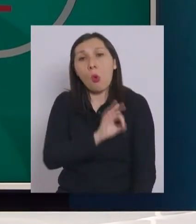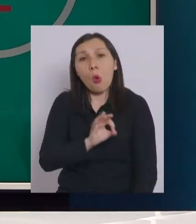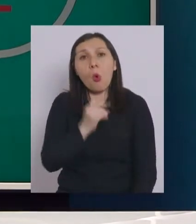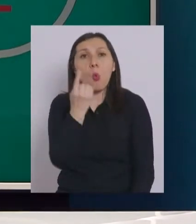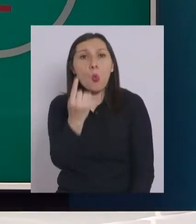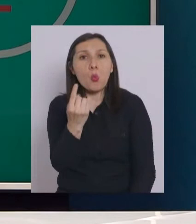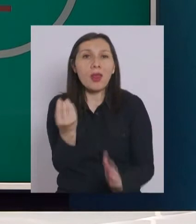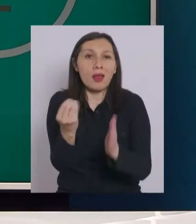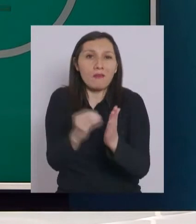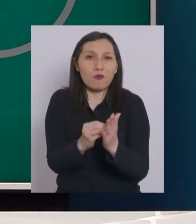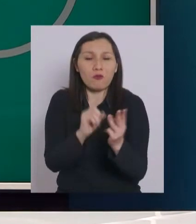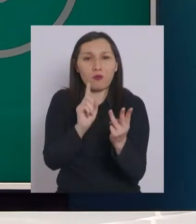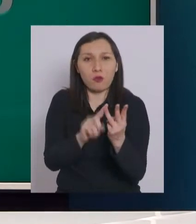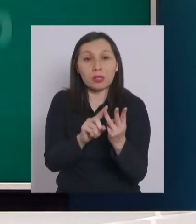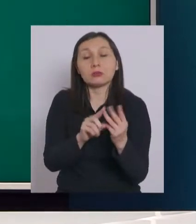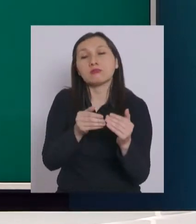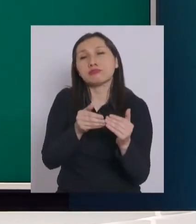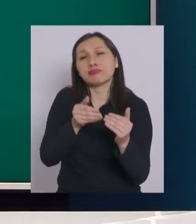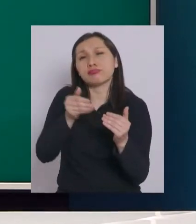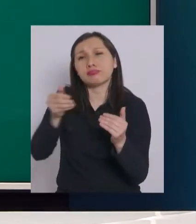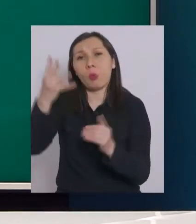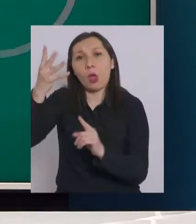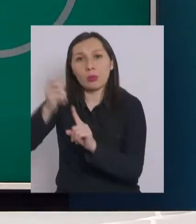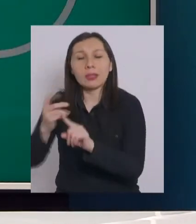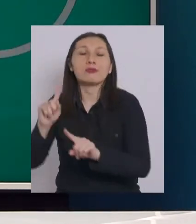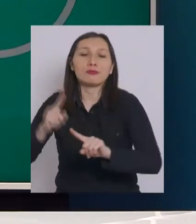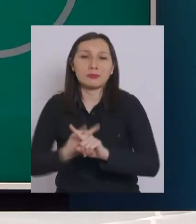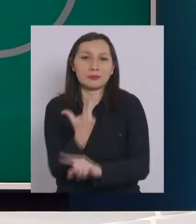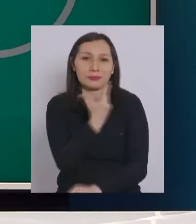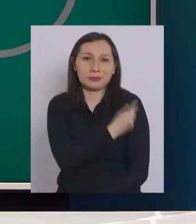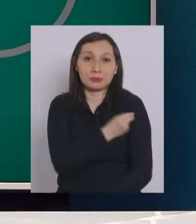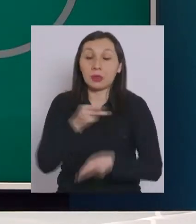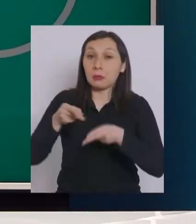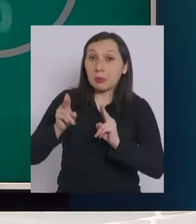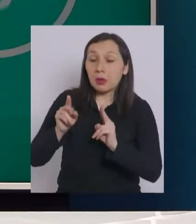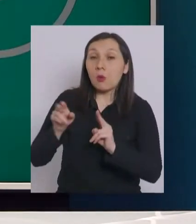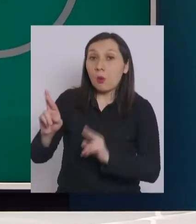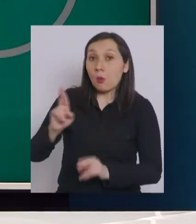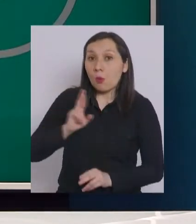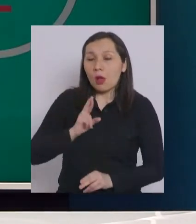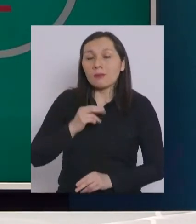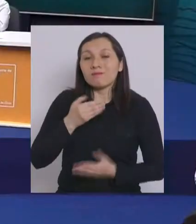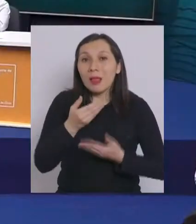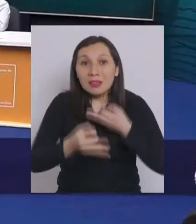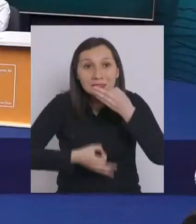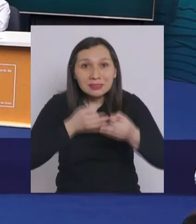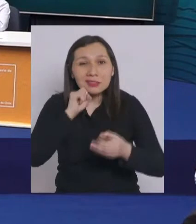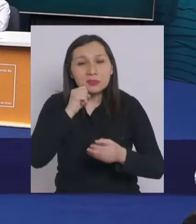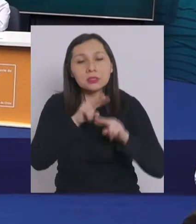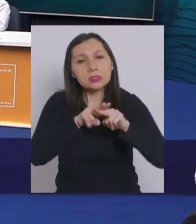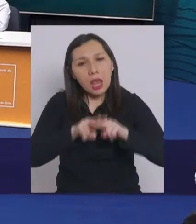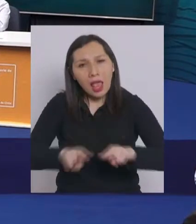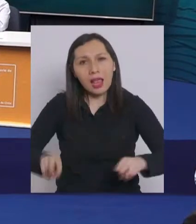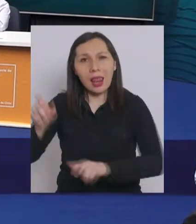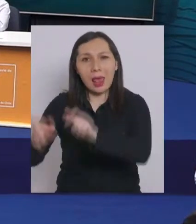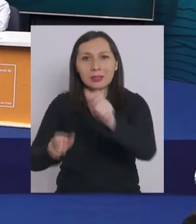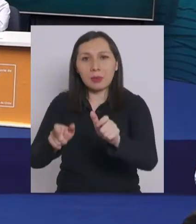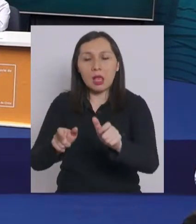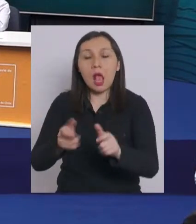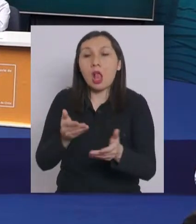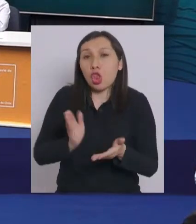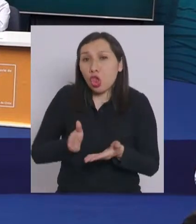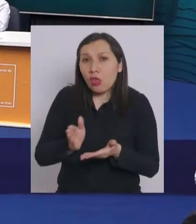doses or the vaccination vaccine and the booster vaccine. We hope that these results will allow us to